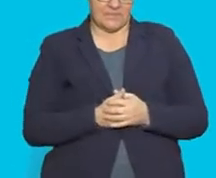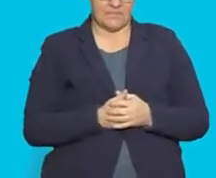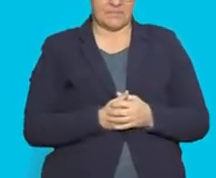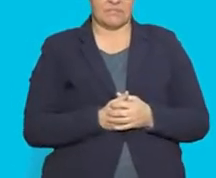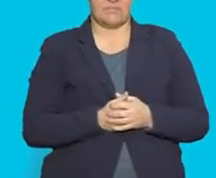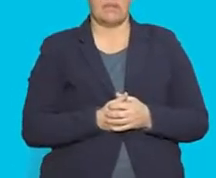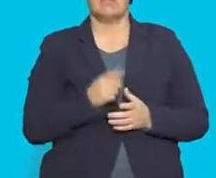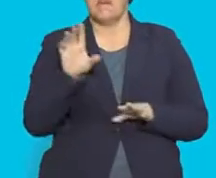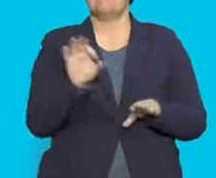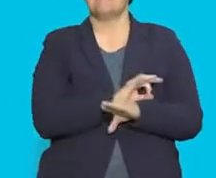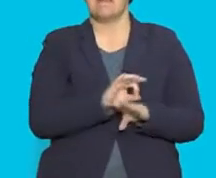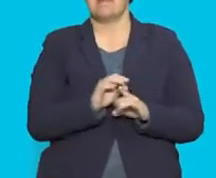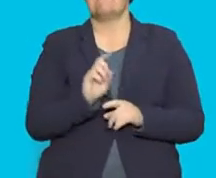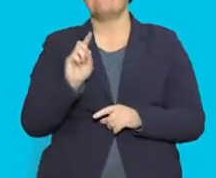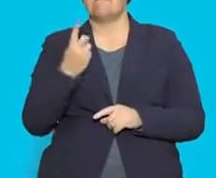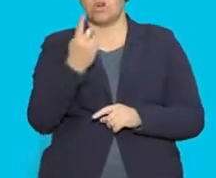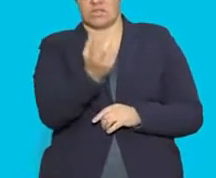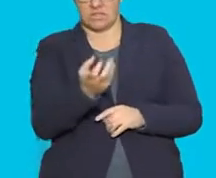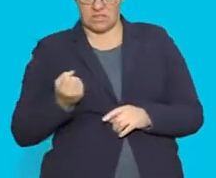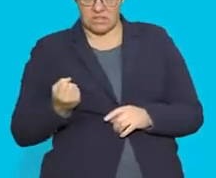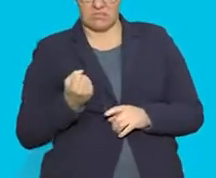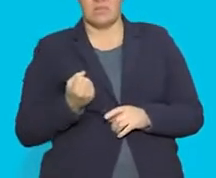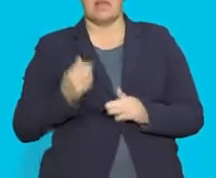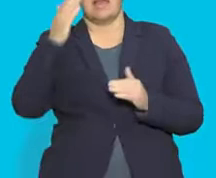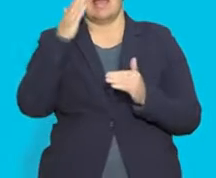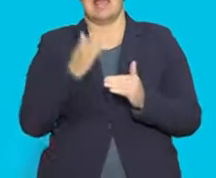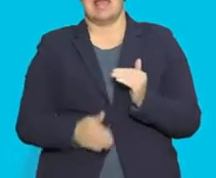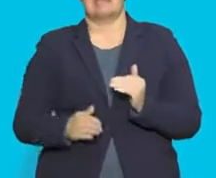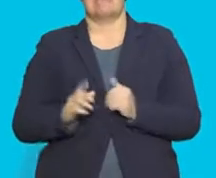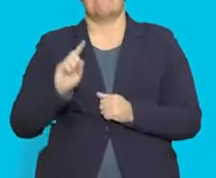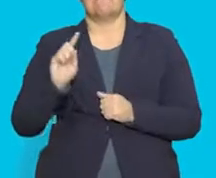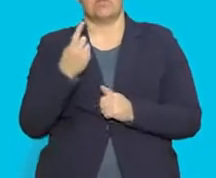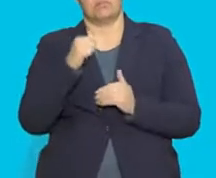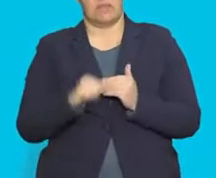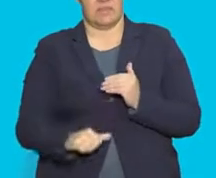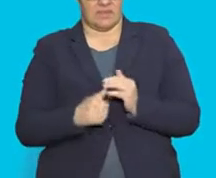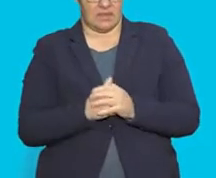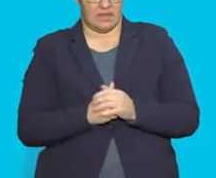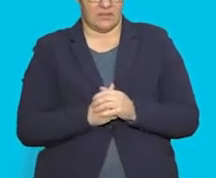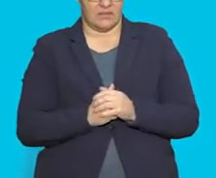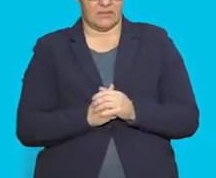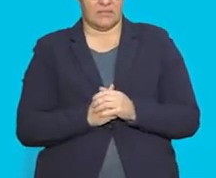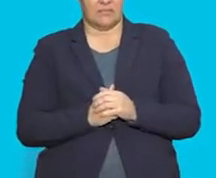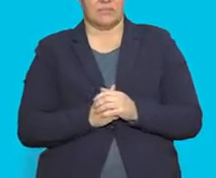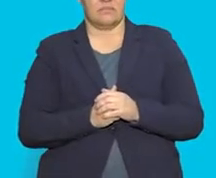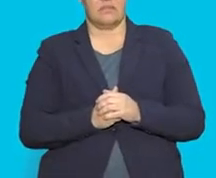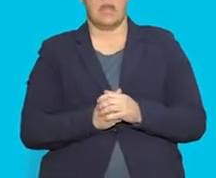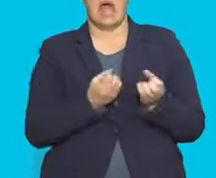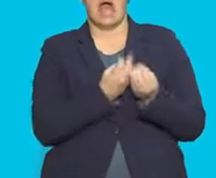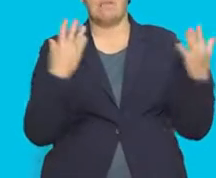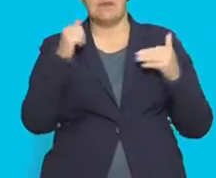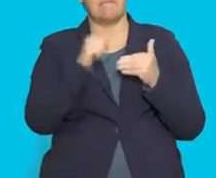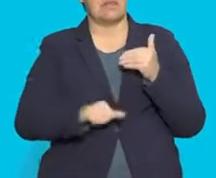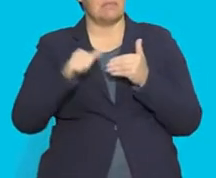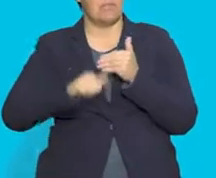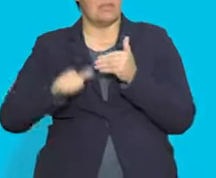livelihood. He plans to withdraw the first amount by the end of the first month, right? For how